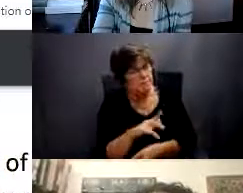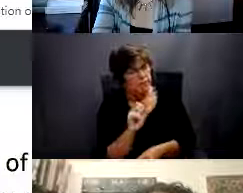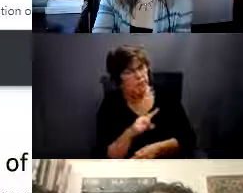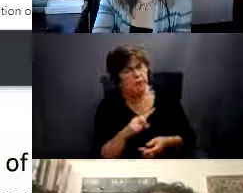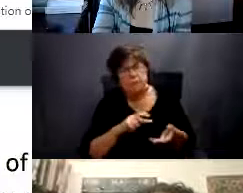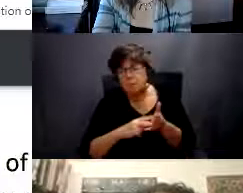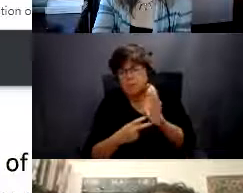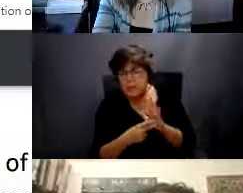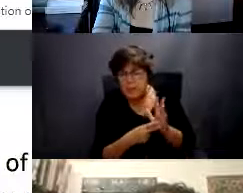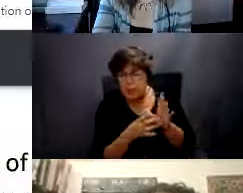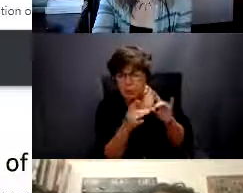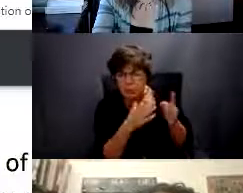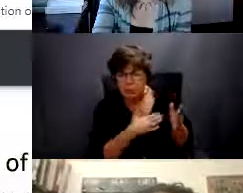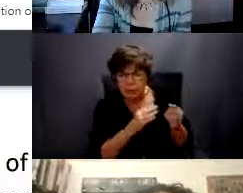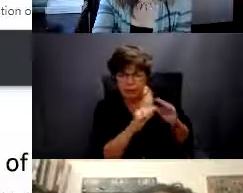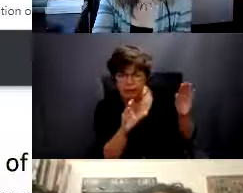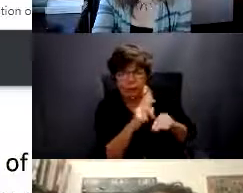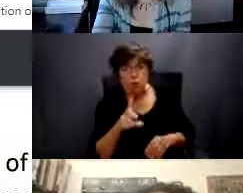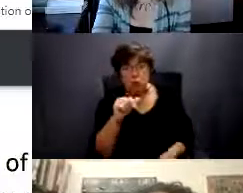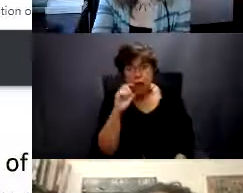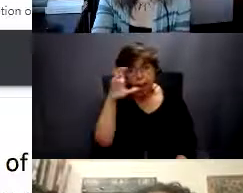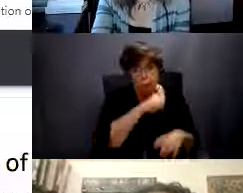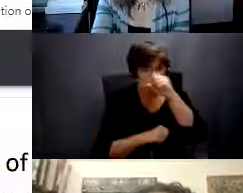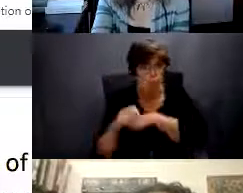meaning behind their words, avoid assumptions.